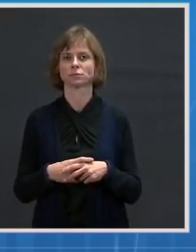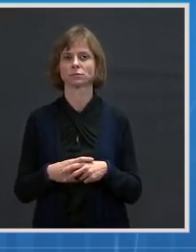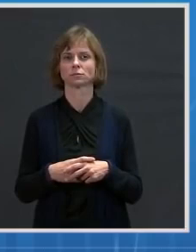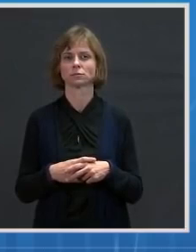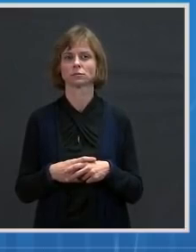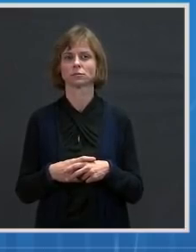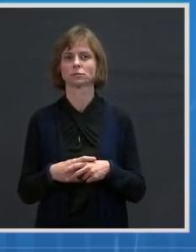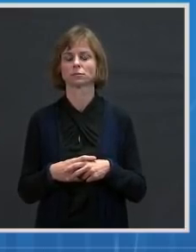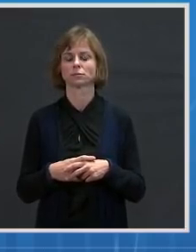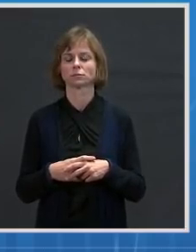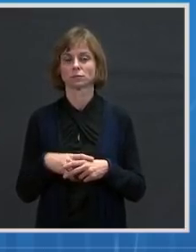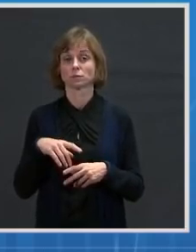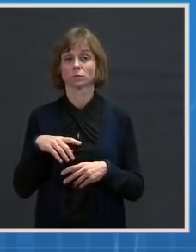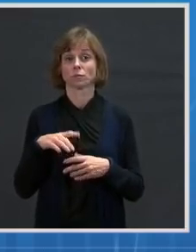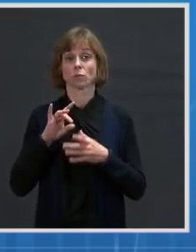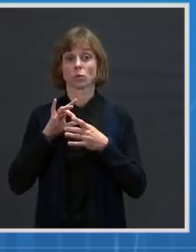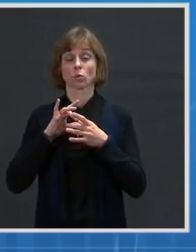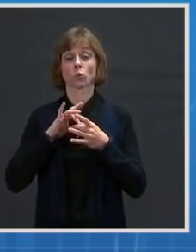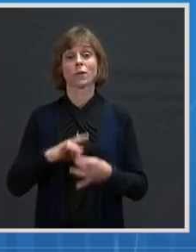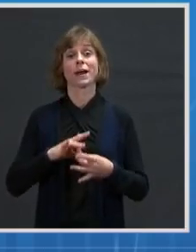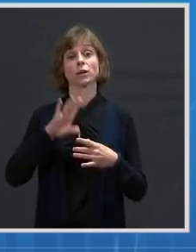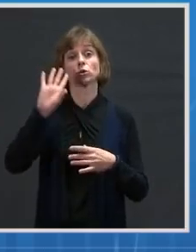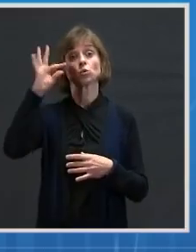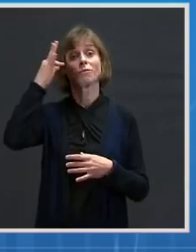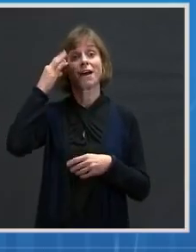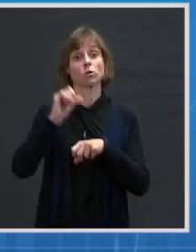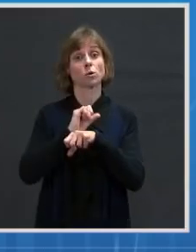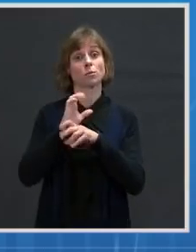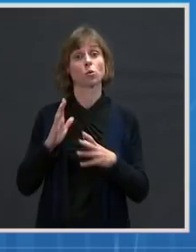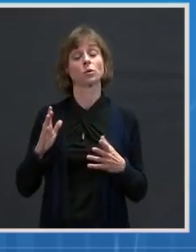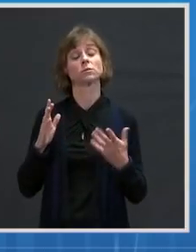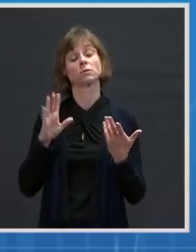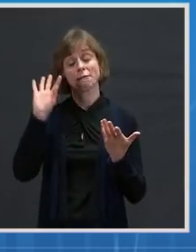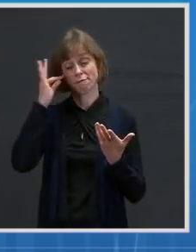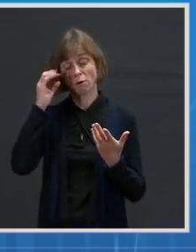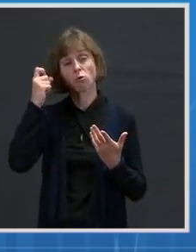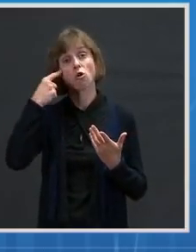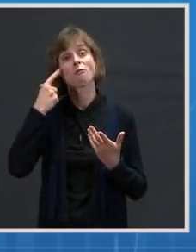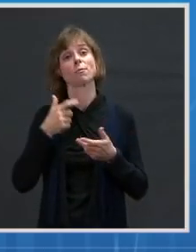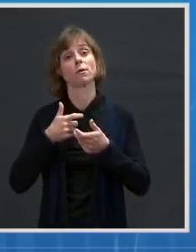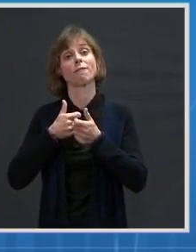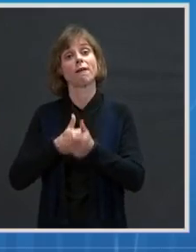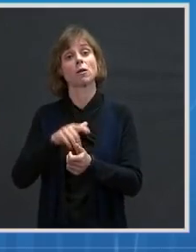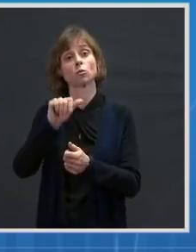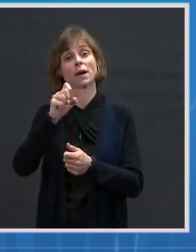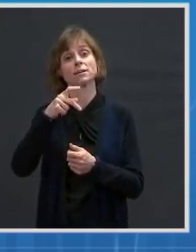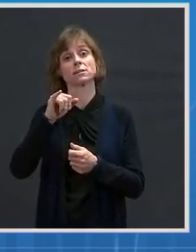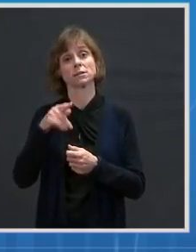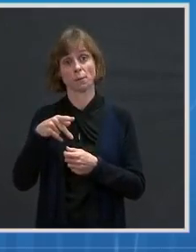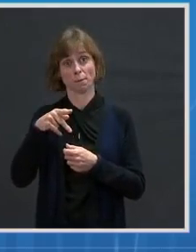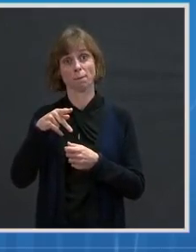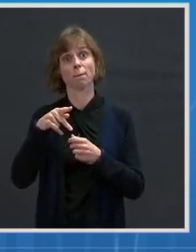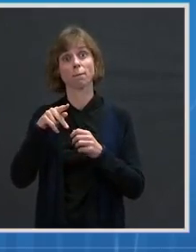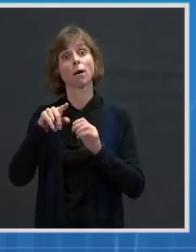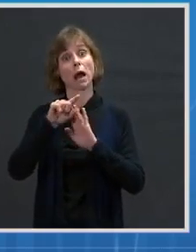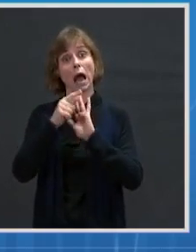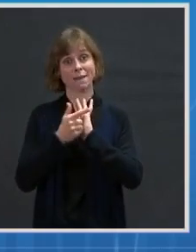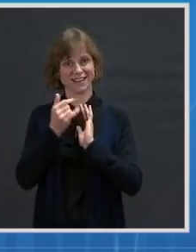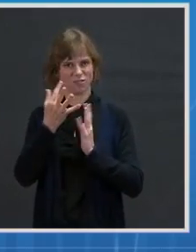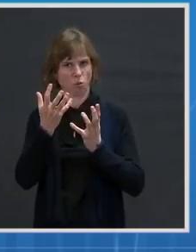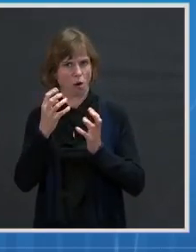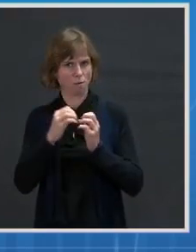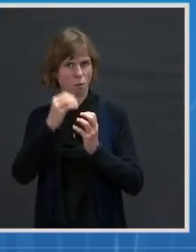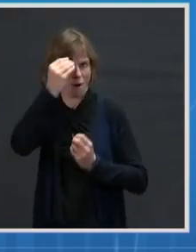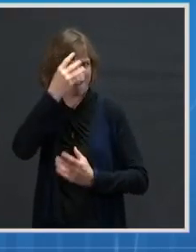can tell you is that the federal government is following the ACIP guidelines. And if you'd like more detail, or if you have more specific